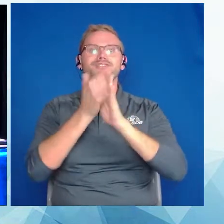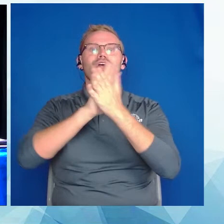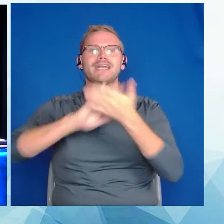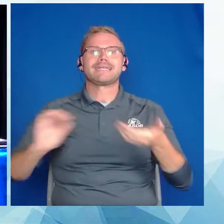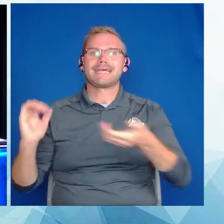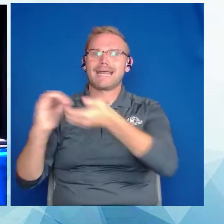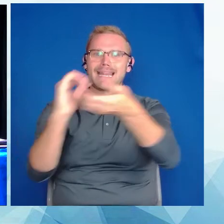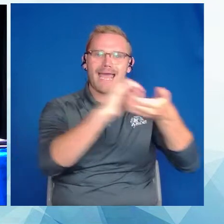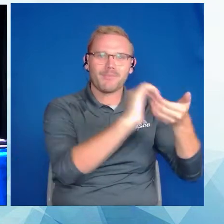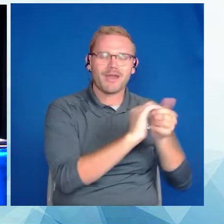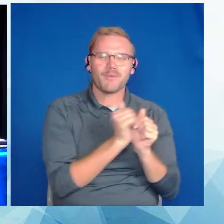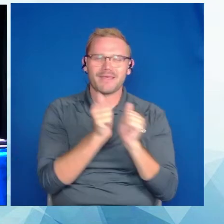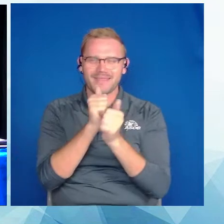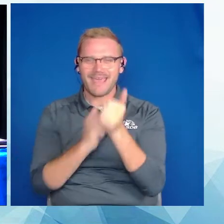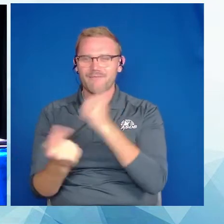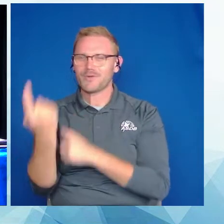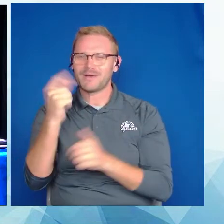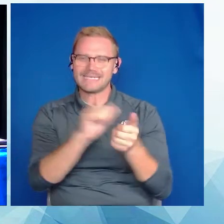together as a whole.